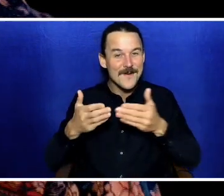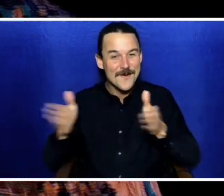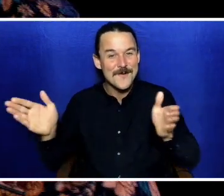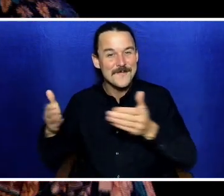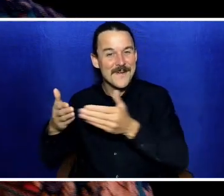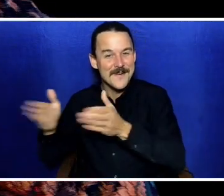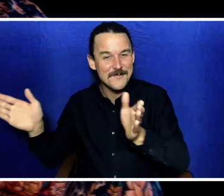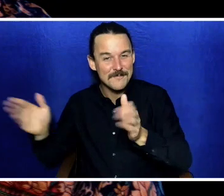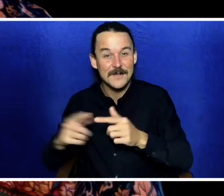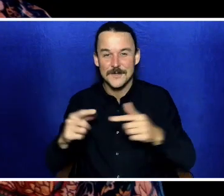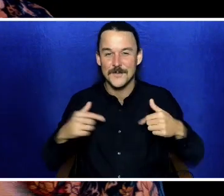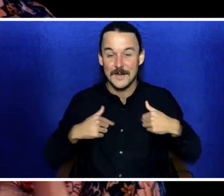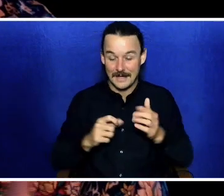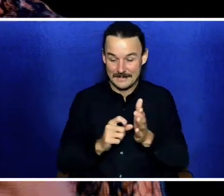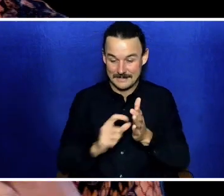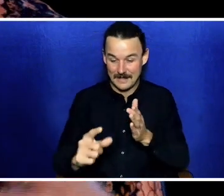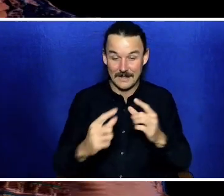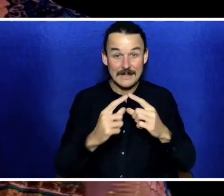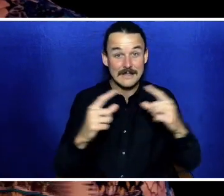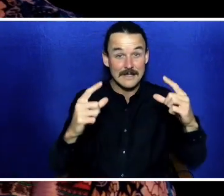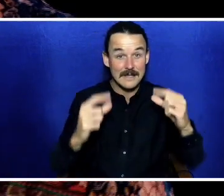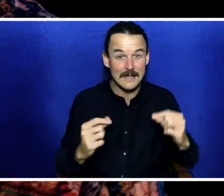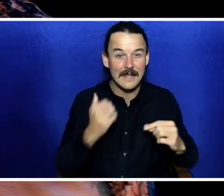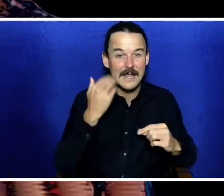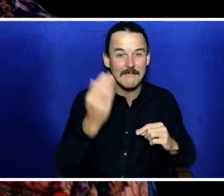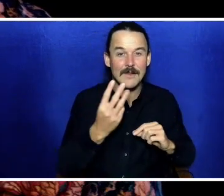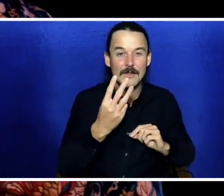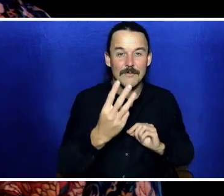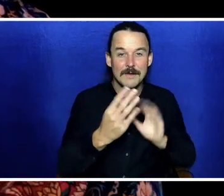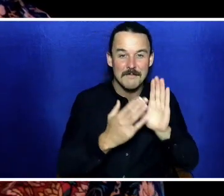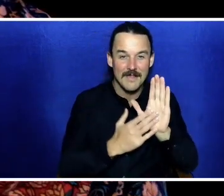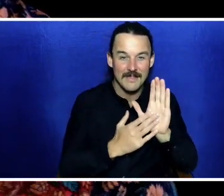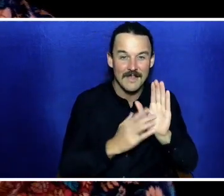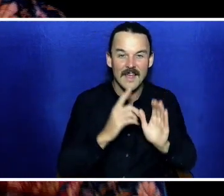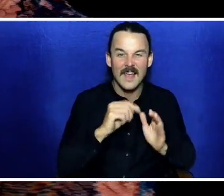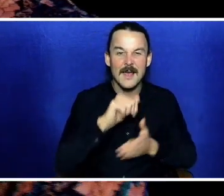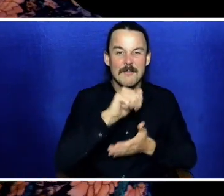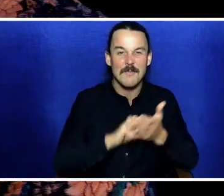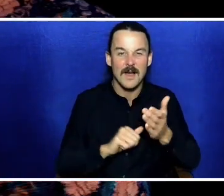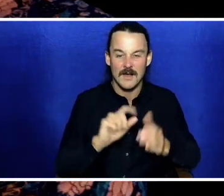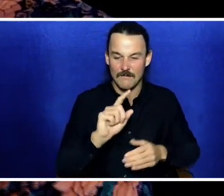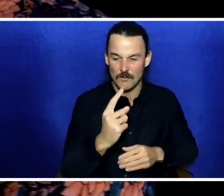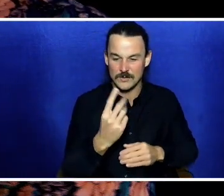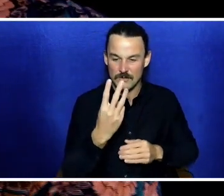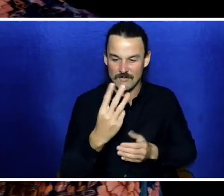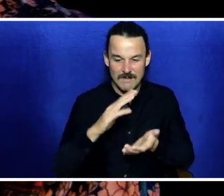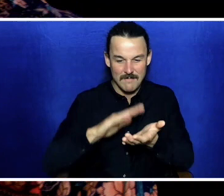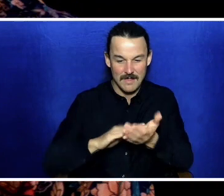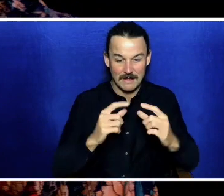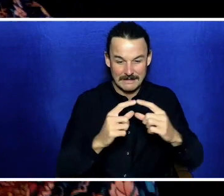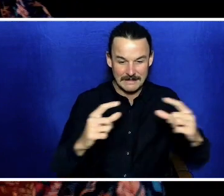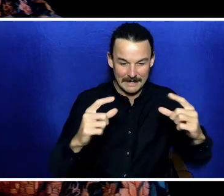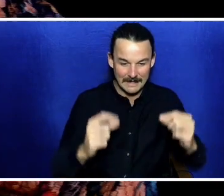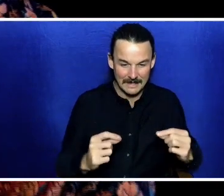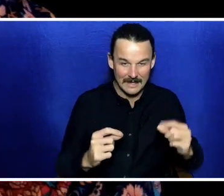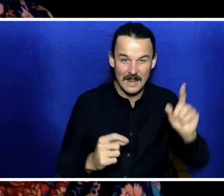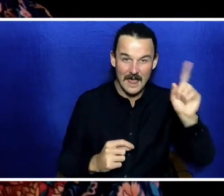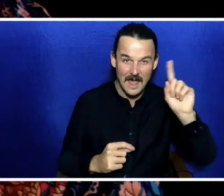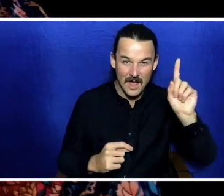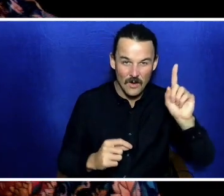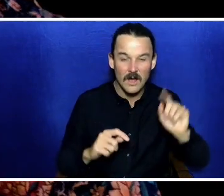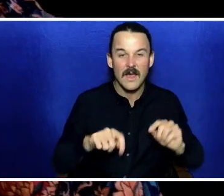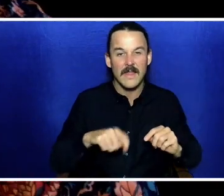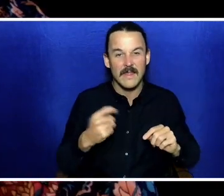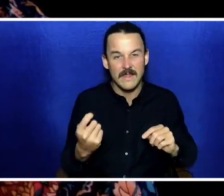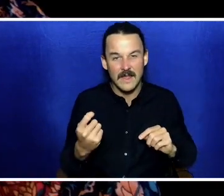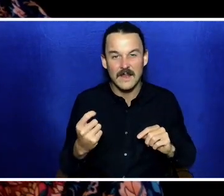quarters. You'll be able to purchase tickets to quarter one, there's two productions there, and so forth as we move through the year. The other exciting